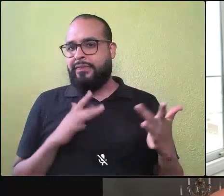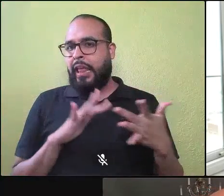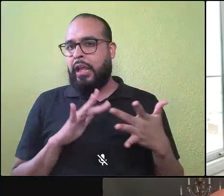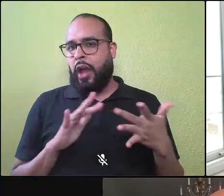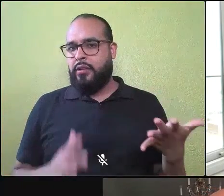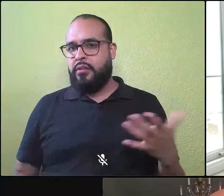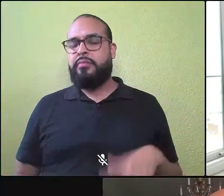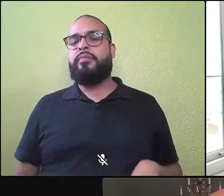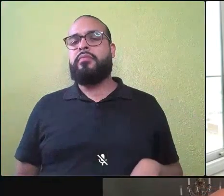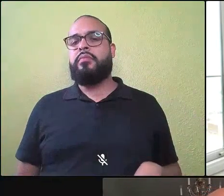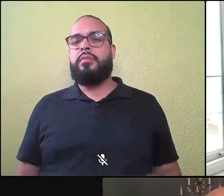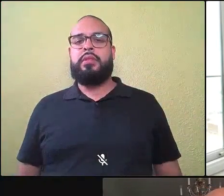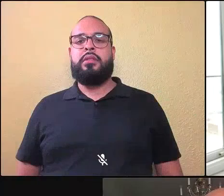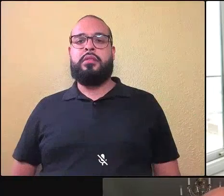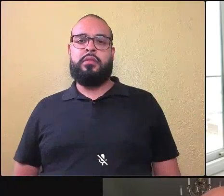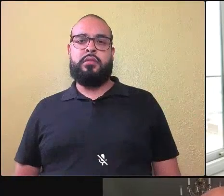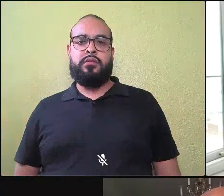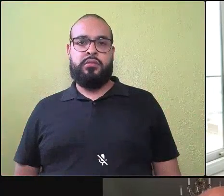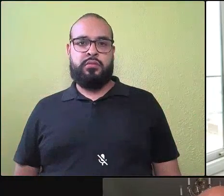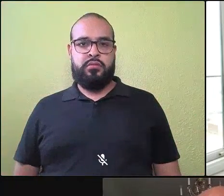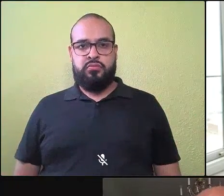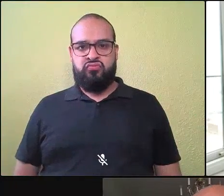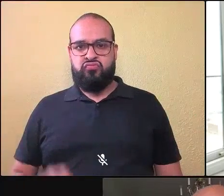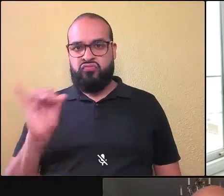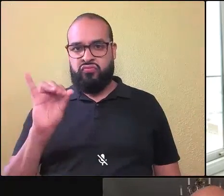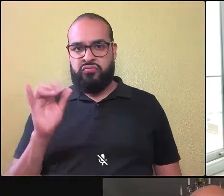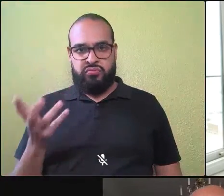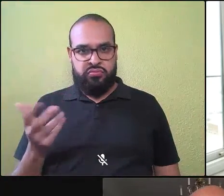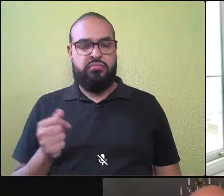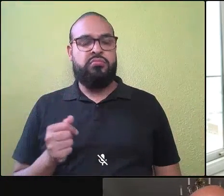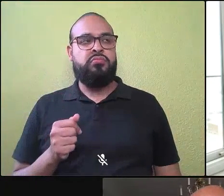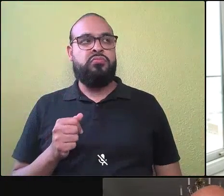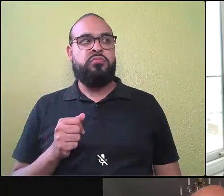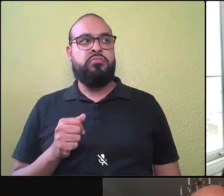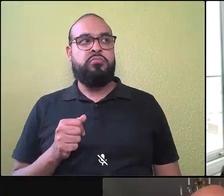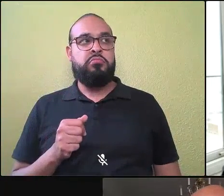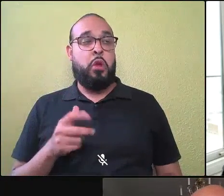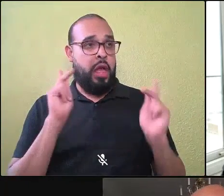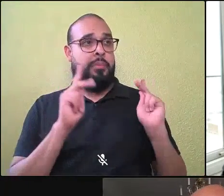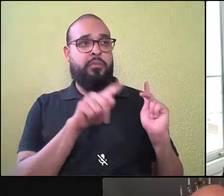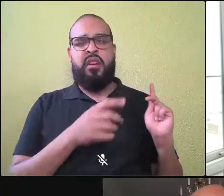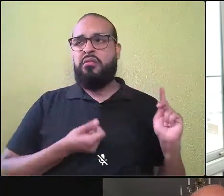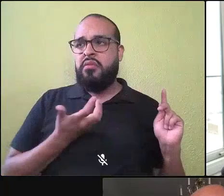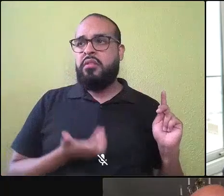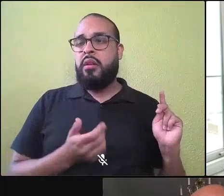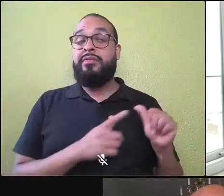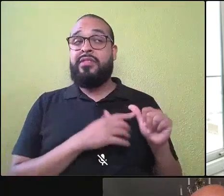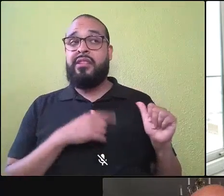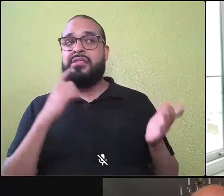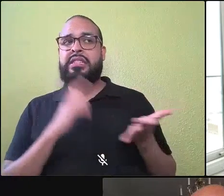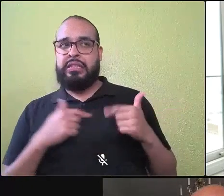create space for people to feel like they can sort of bring those things to me, and recognizing, one, I'm not a therapist. Two, we, you know, at the end of the day,